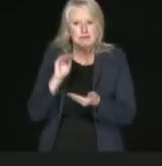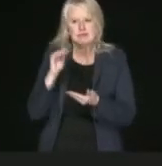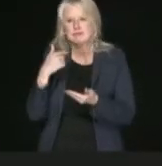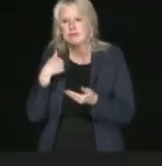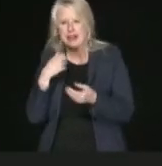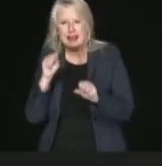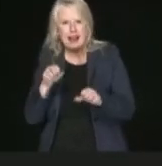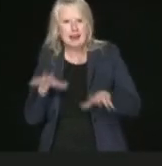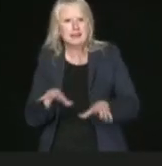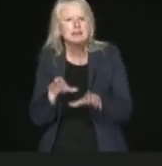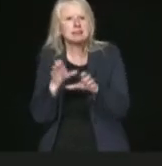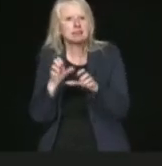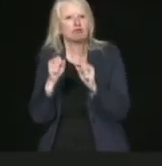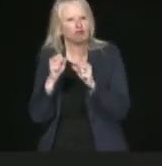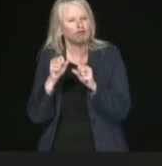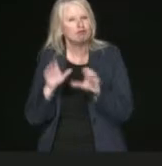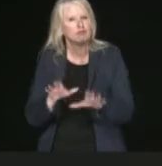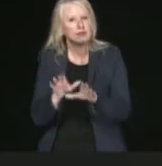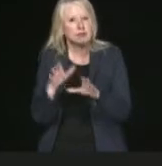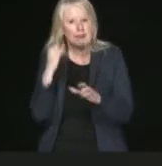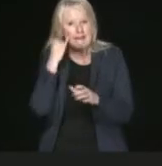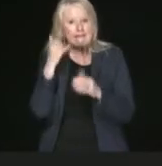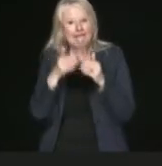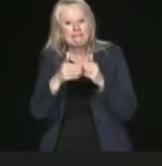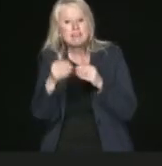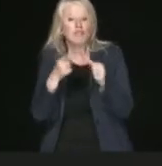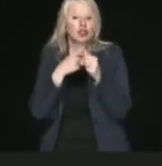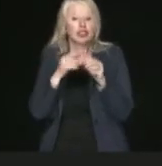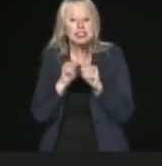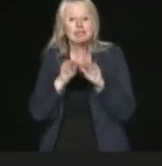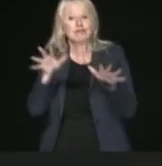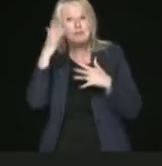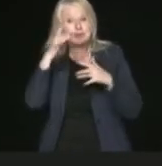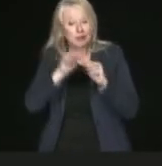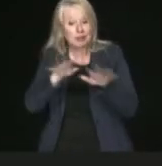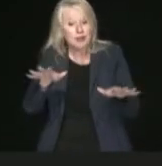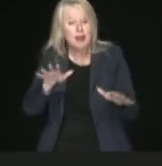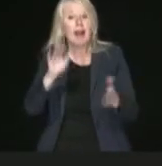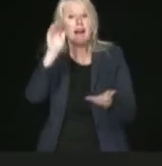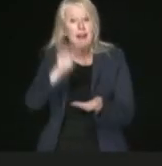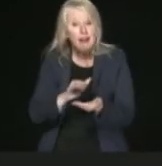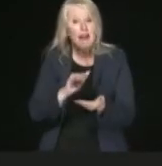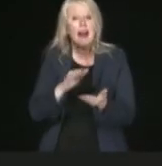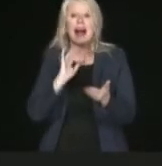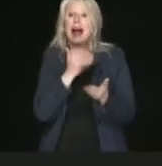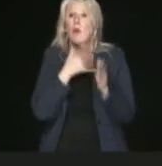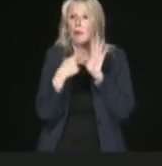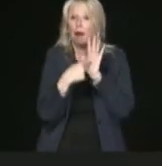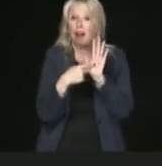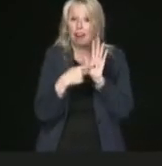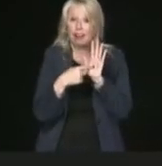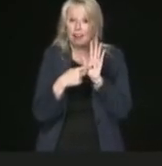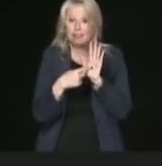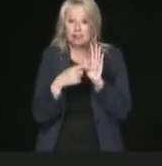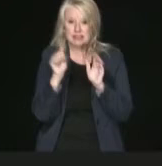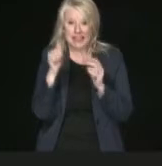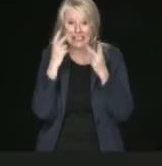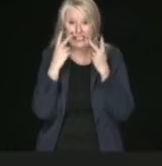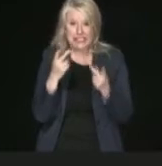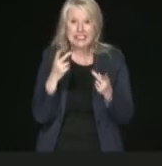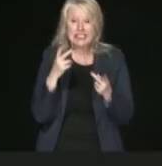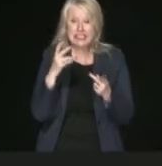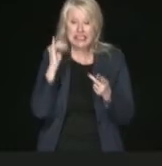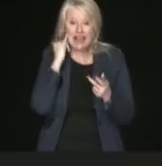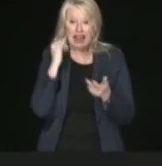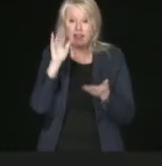once we have come through this first wave of contagion. In our models, we can see that that